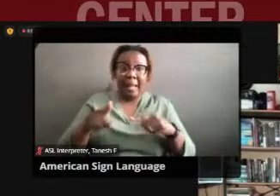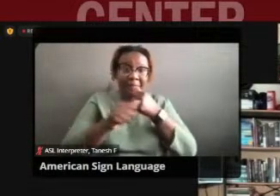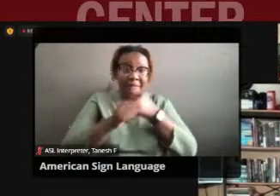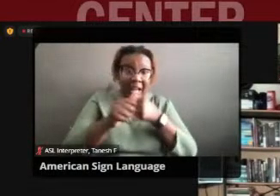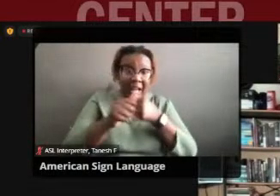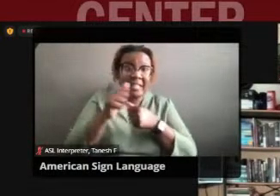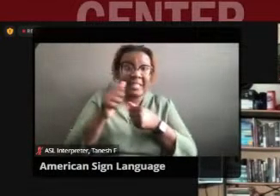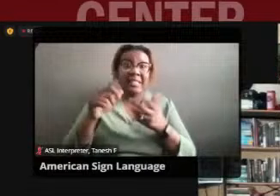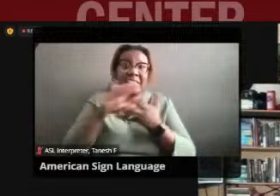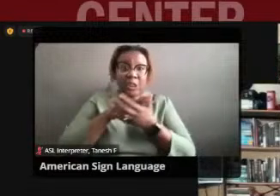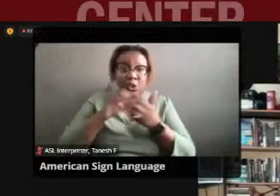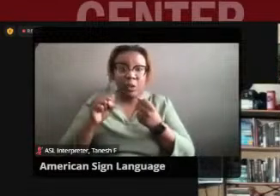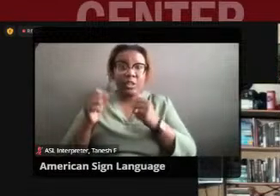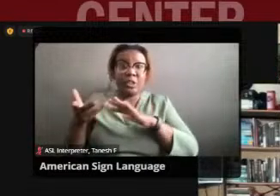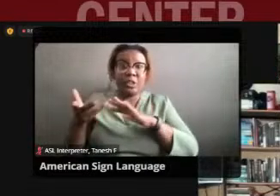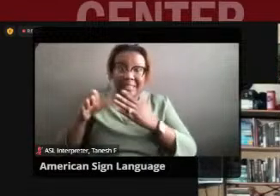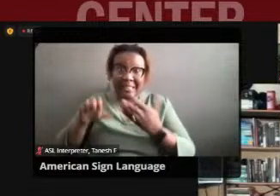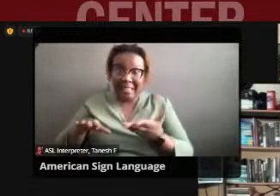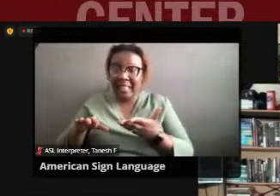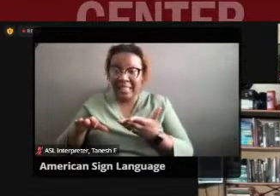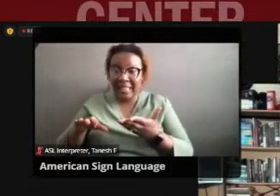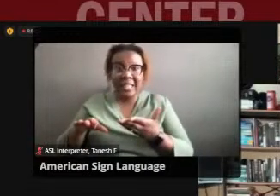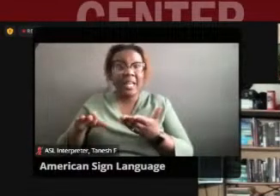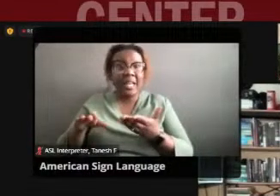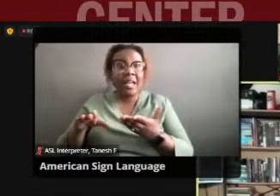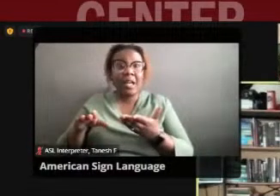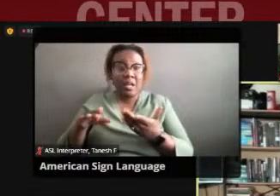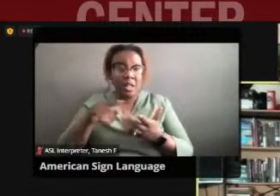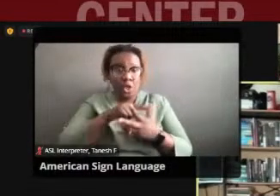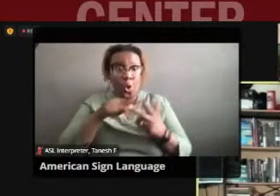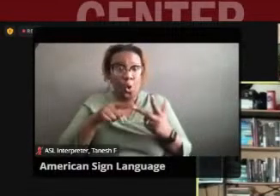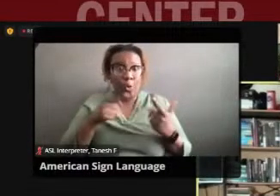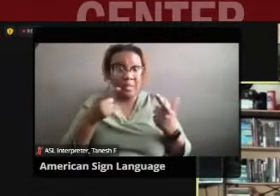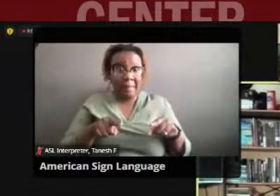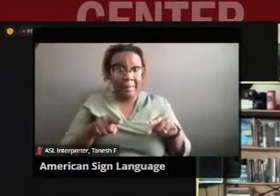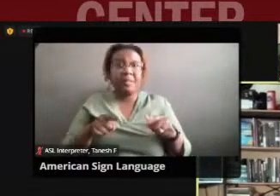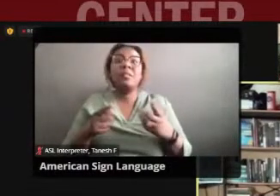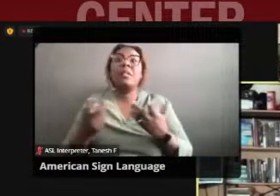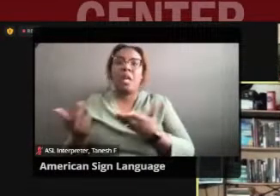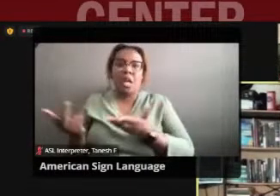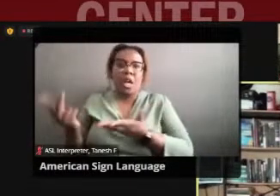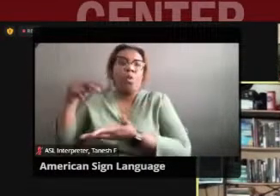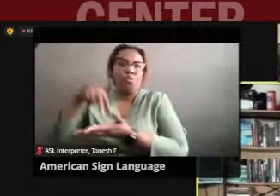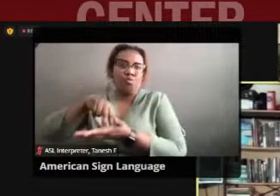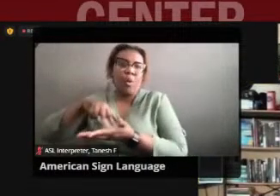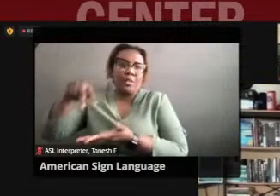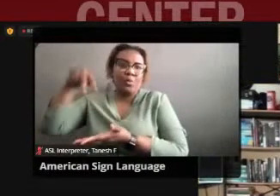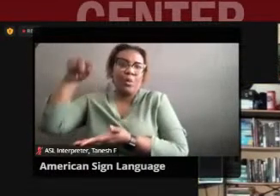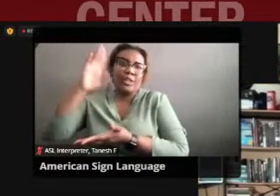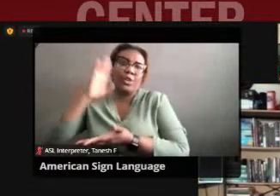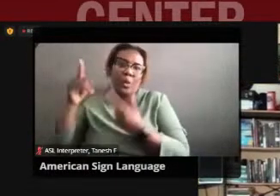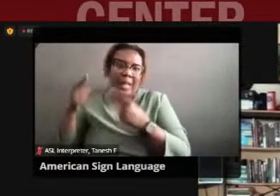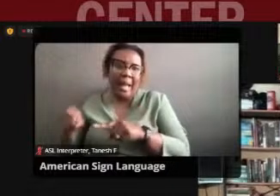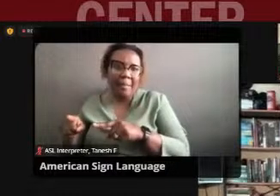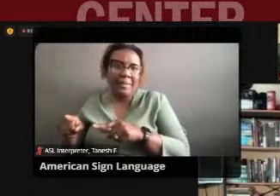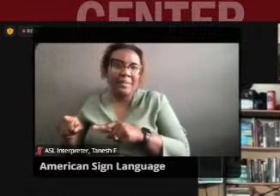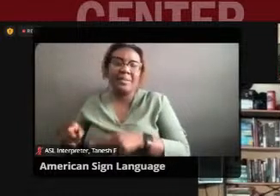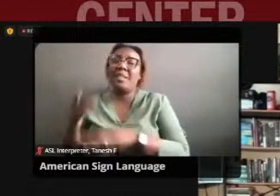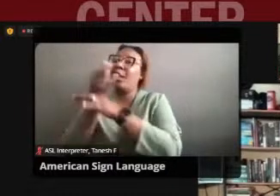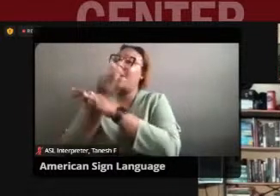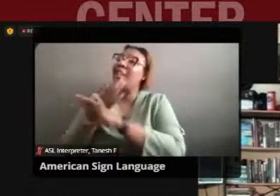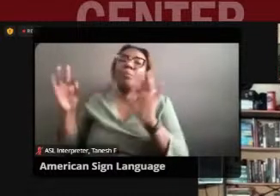empire. Resurrection happens. Liberation occurs. Movements